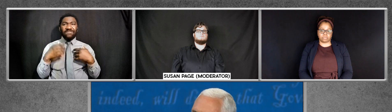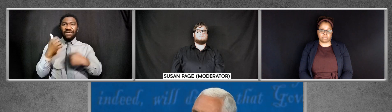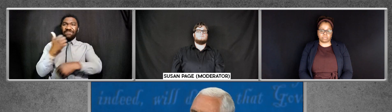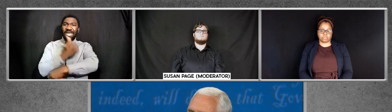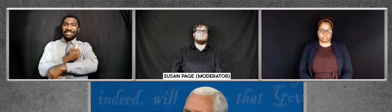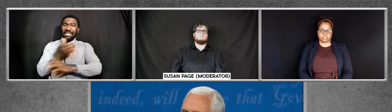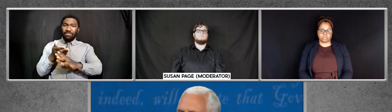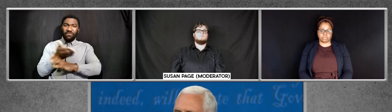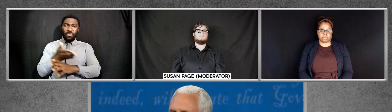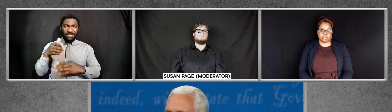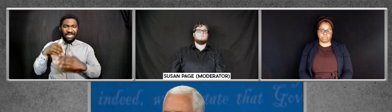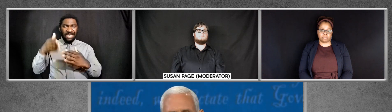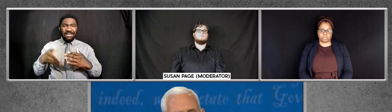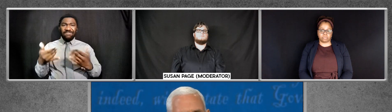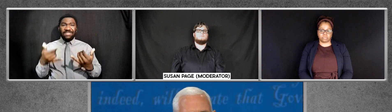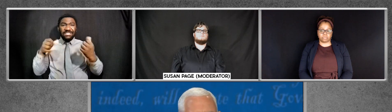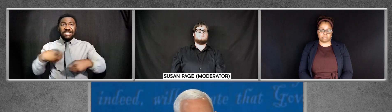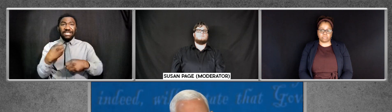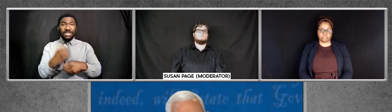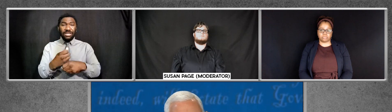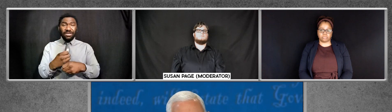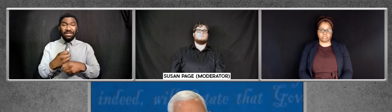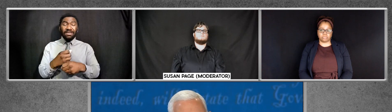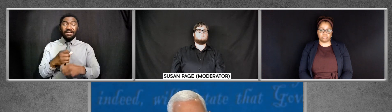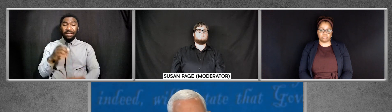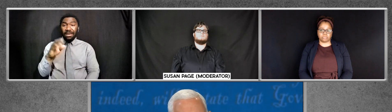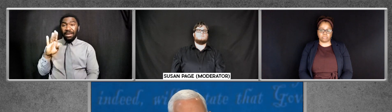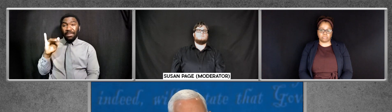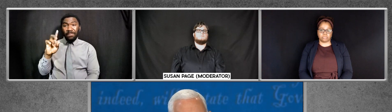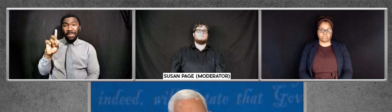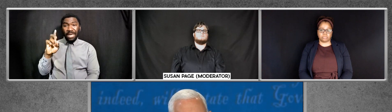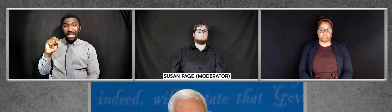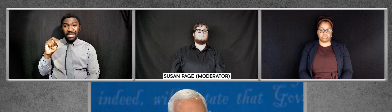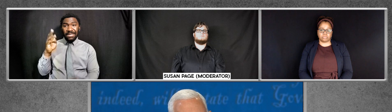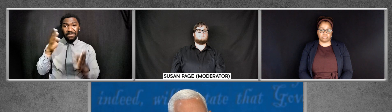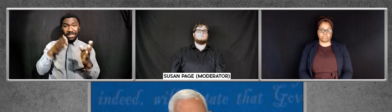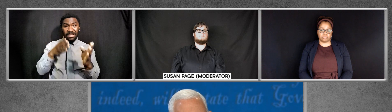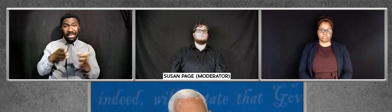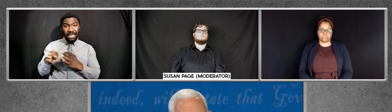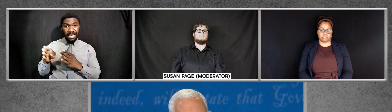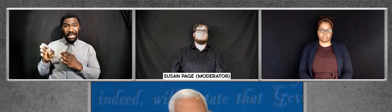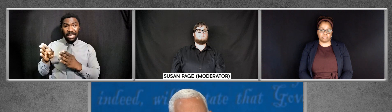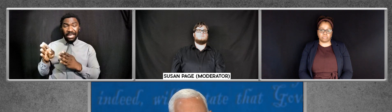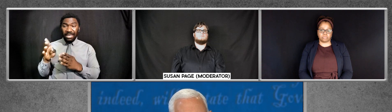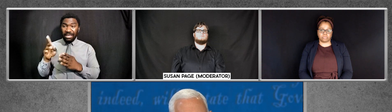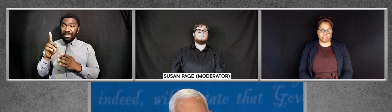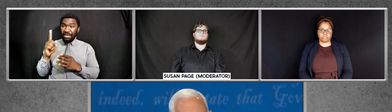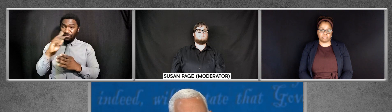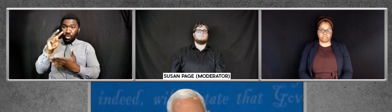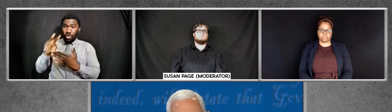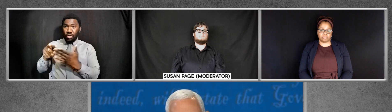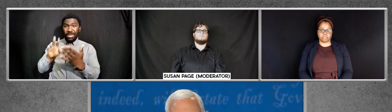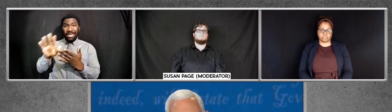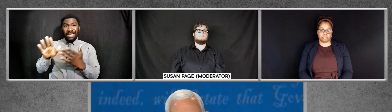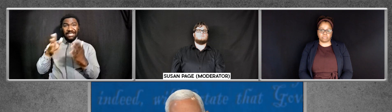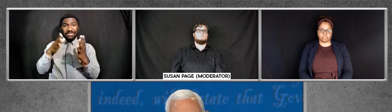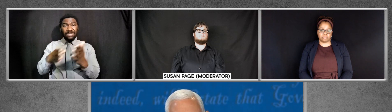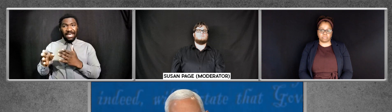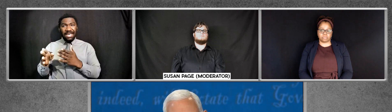is, when you look at the Biden plan, it reads an awful lot like what President Trump and I and our task force have been doing every step of the